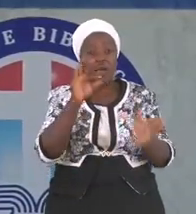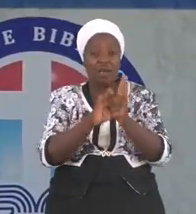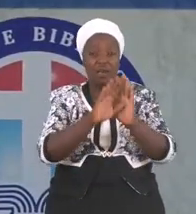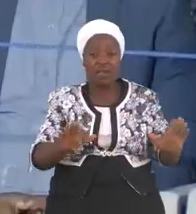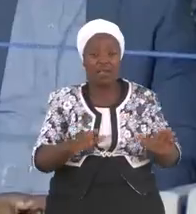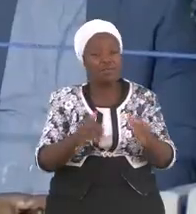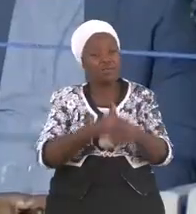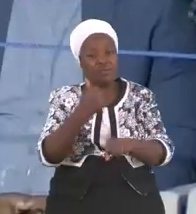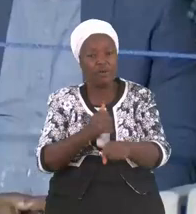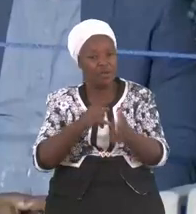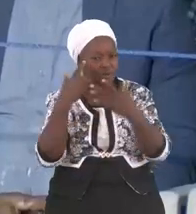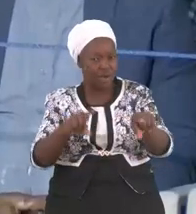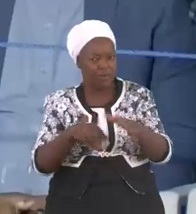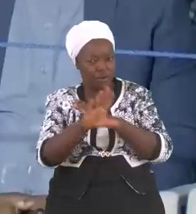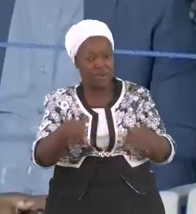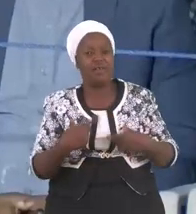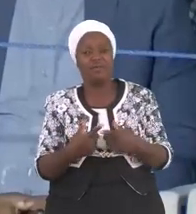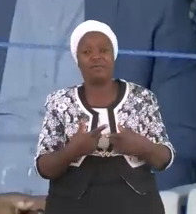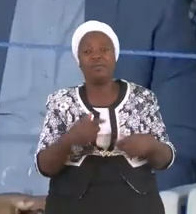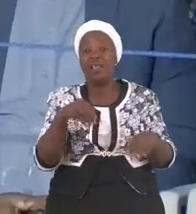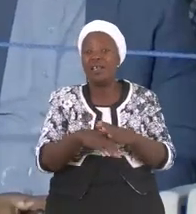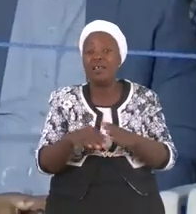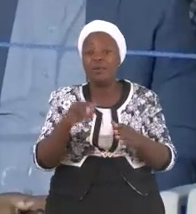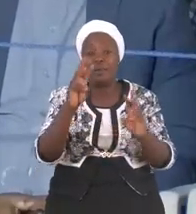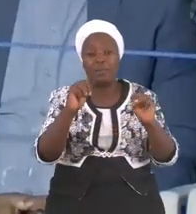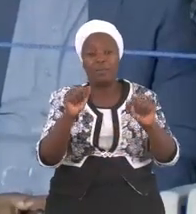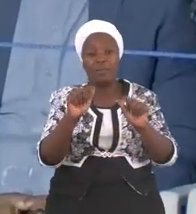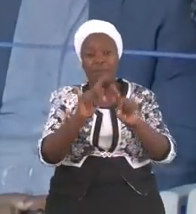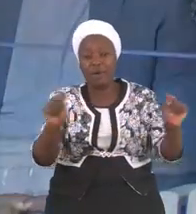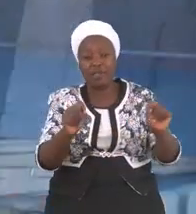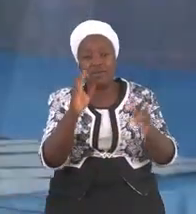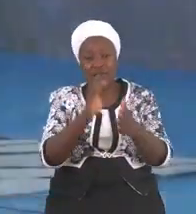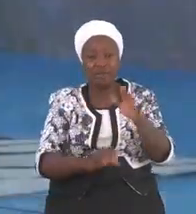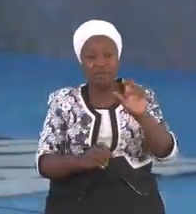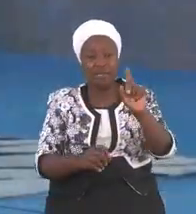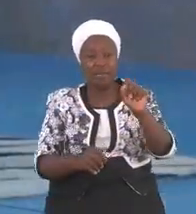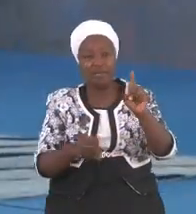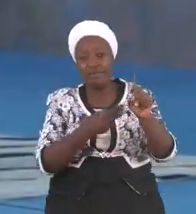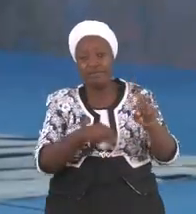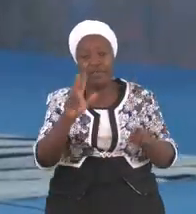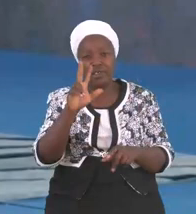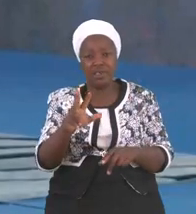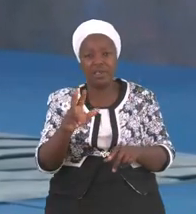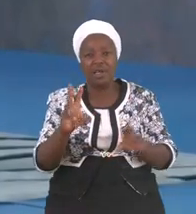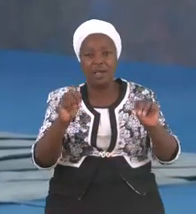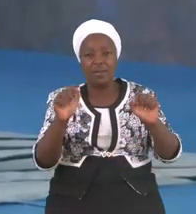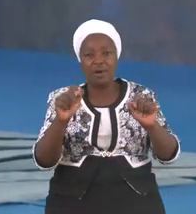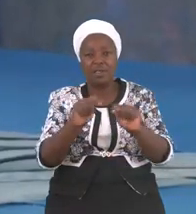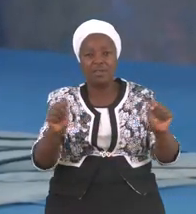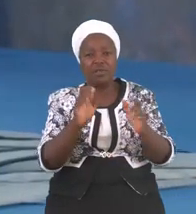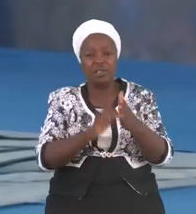your life. In Matthew chapter 11, reading from verse 3. Matthew chapter 11, verse 3.